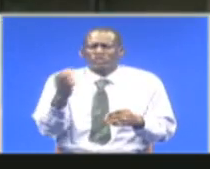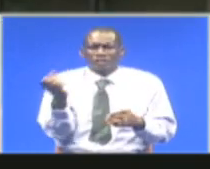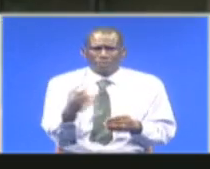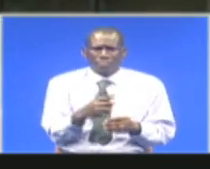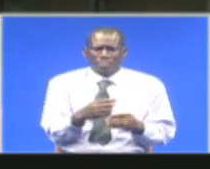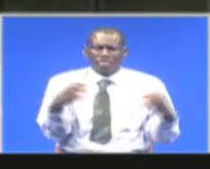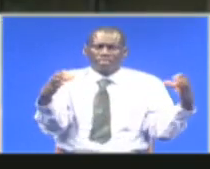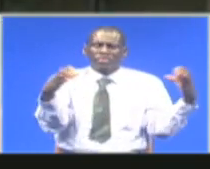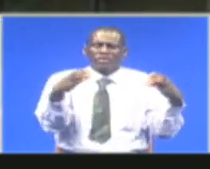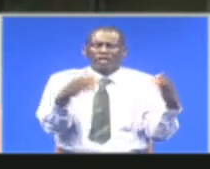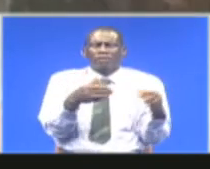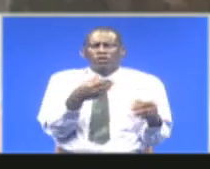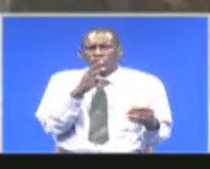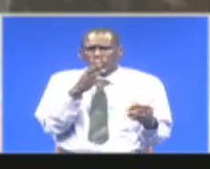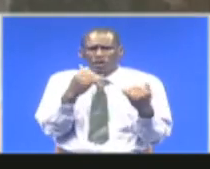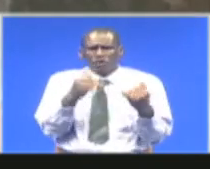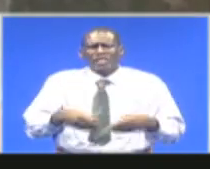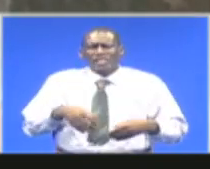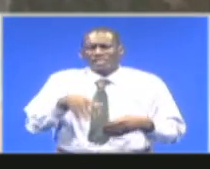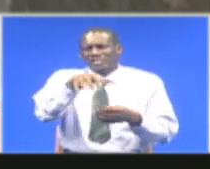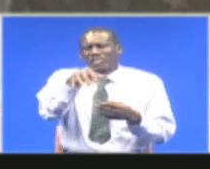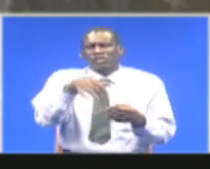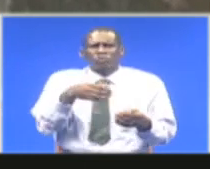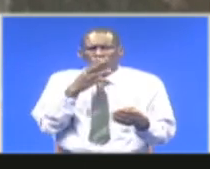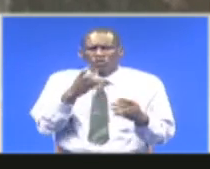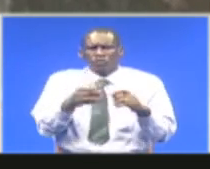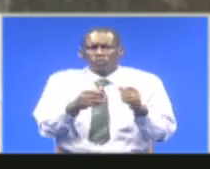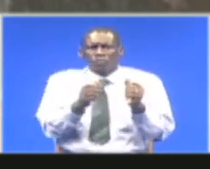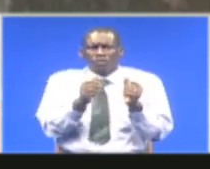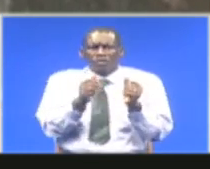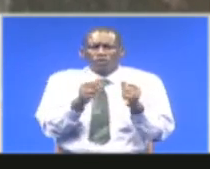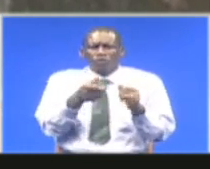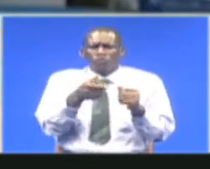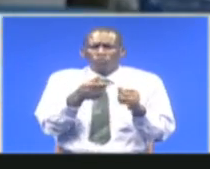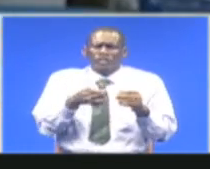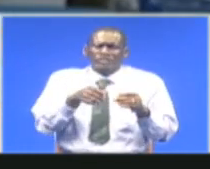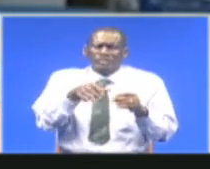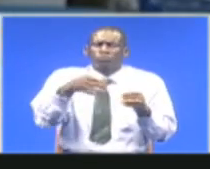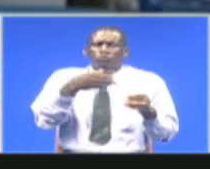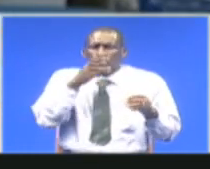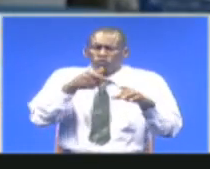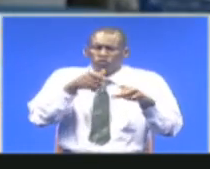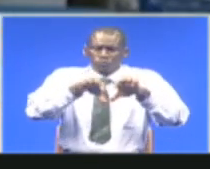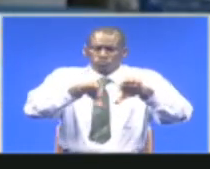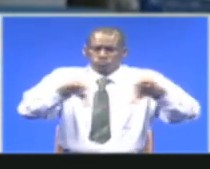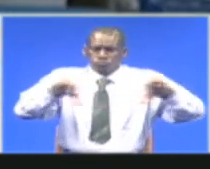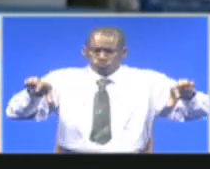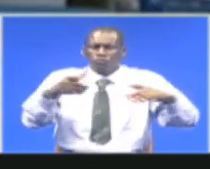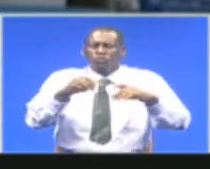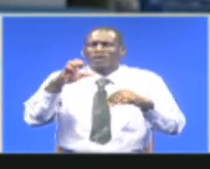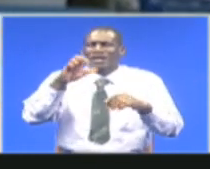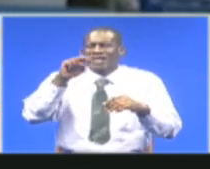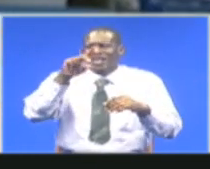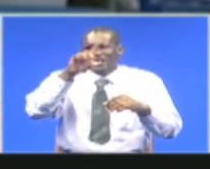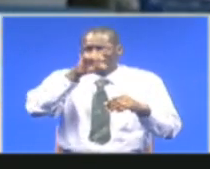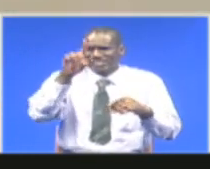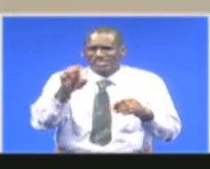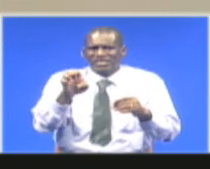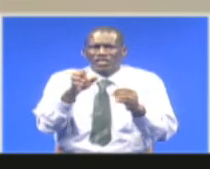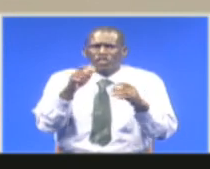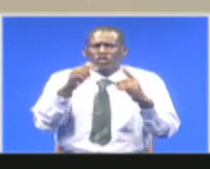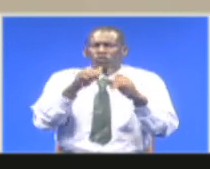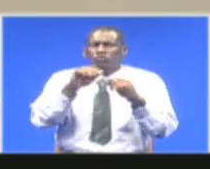now supplying water through this new 15.3-kilometer water pipeline from Ganze to Bamba. The facility, built by Kenya